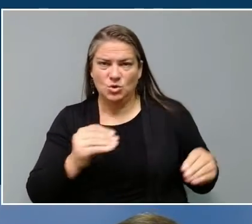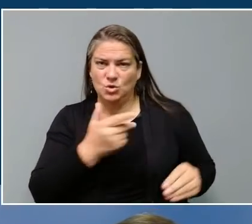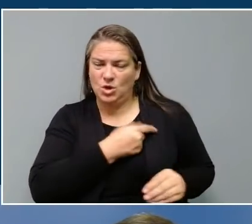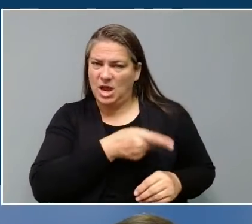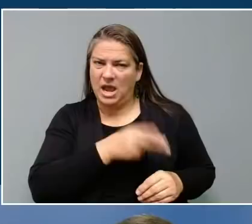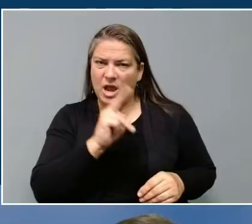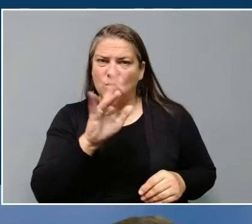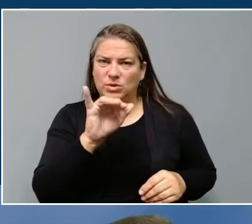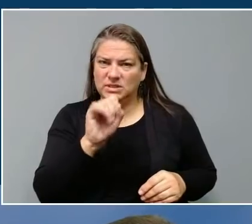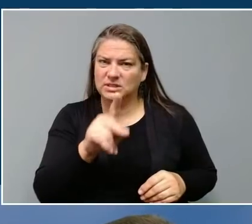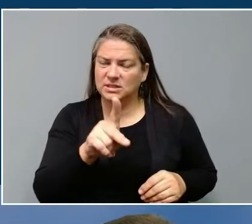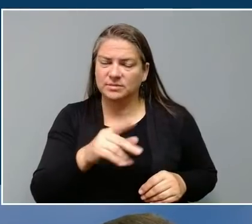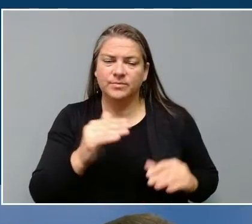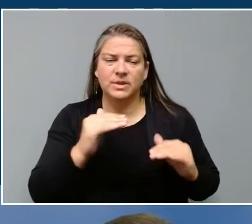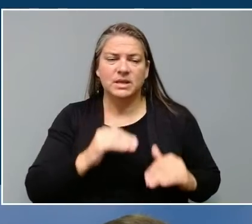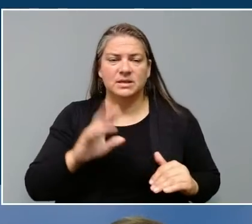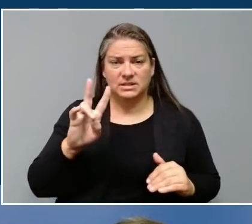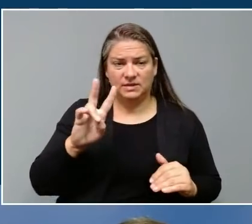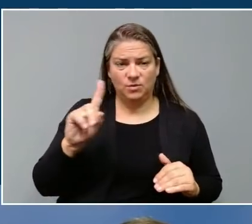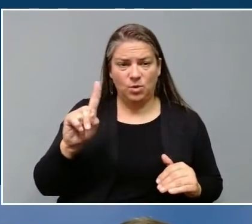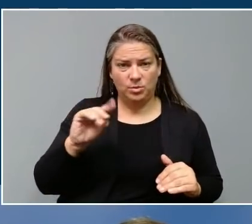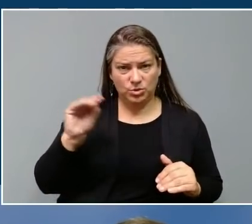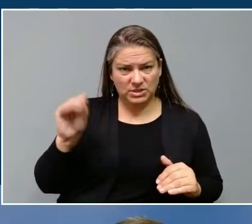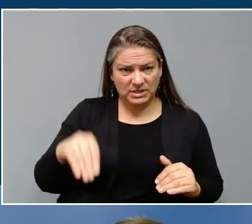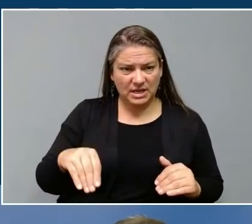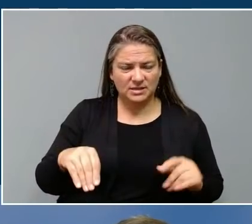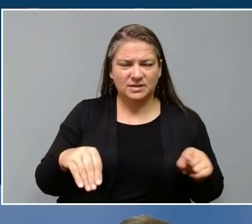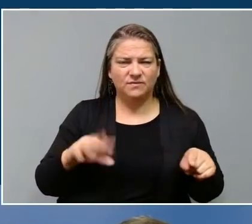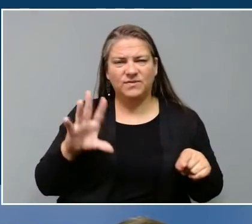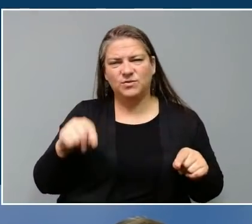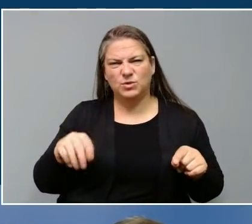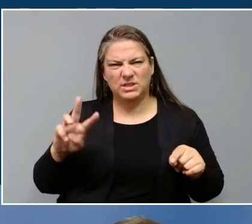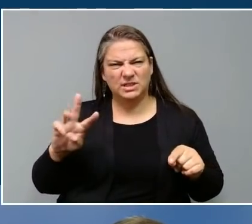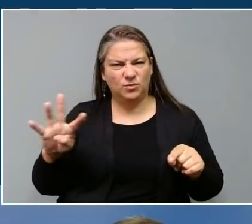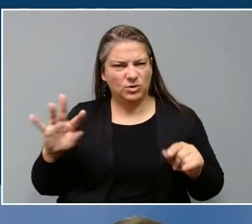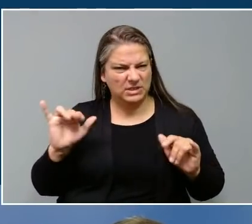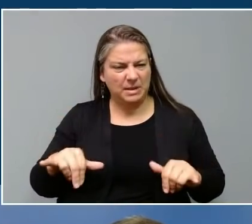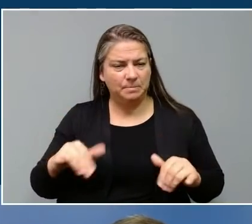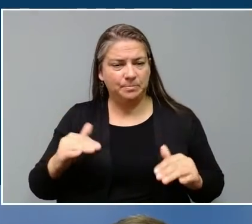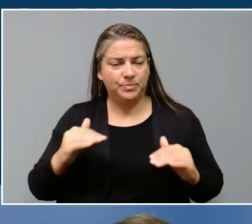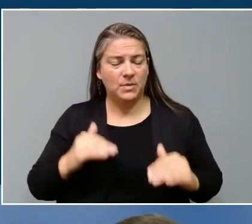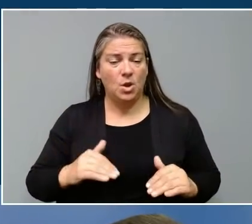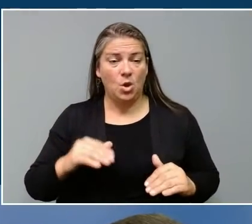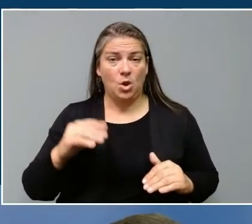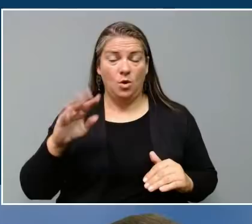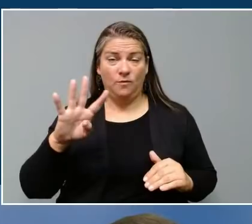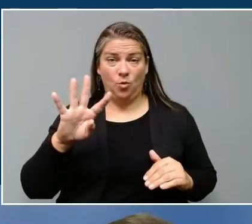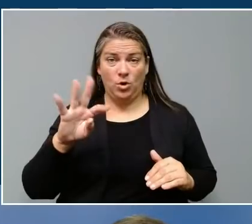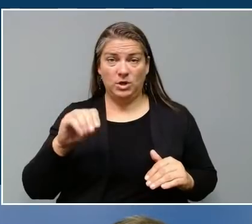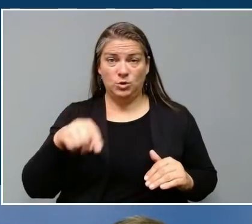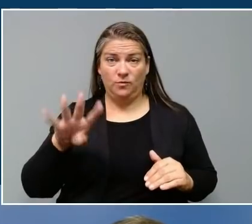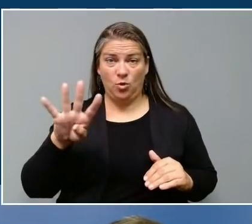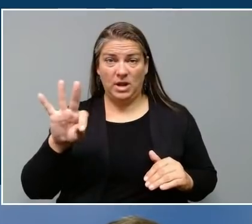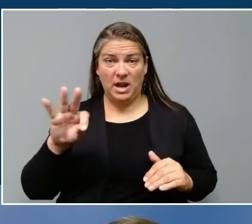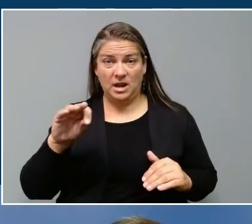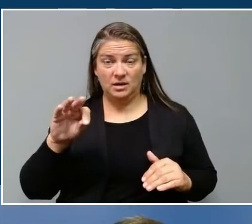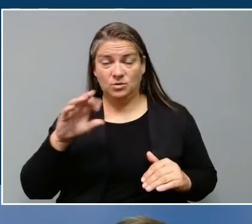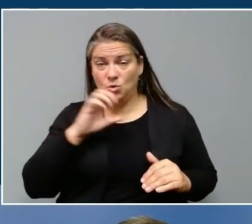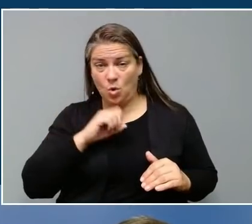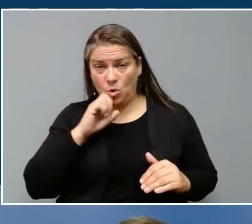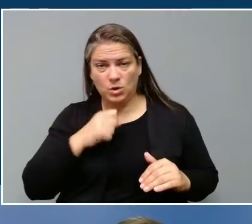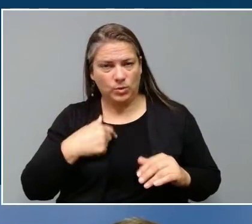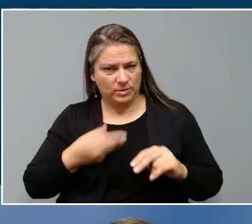now. 71%, 50 to 64, no change. We did increase 1% for 40 to 49-year-olds, now up to